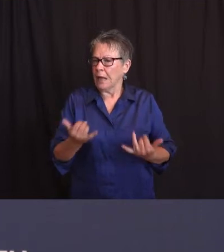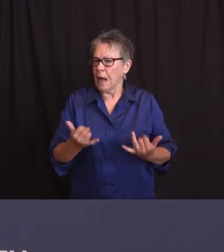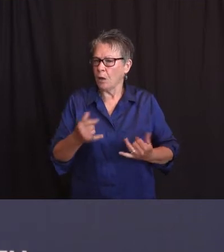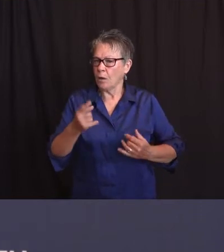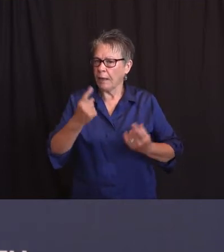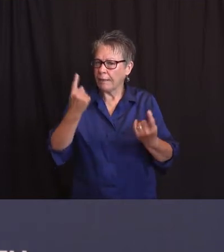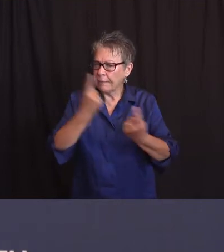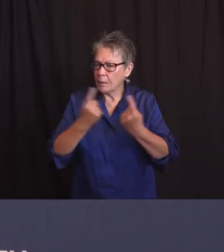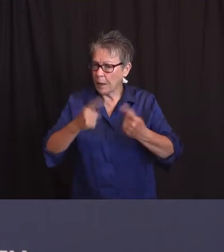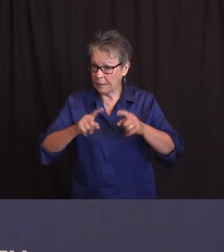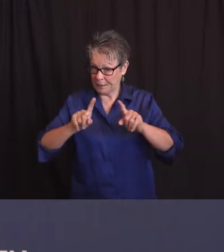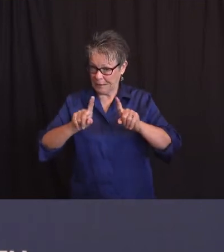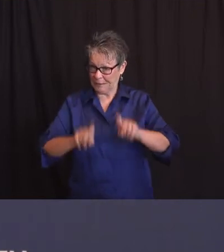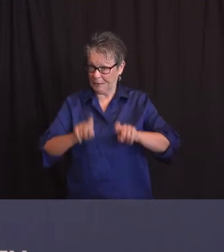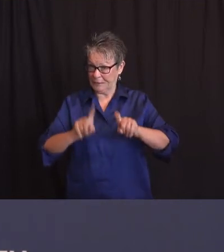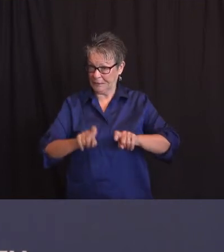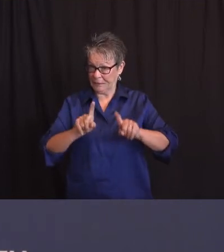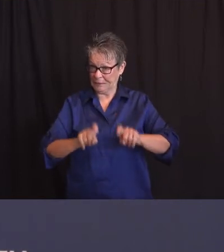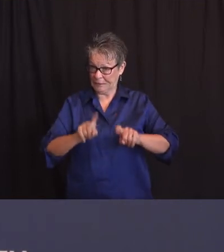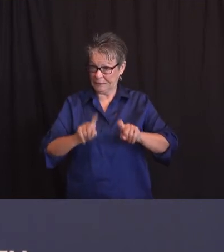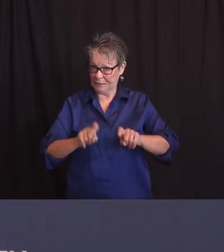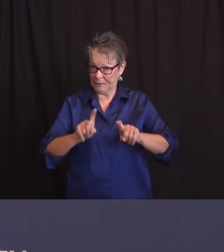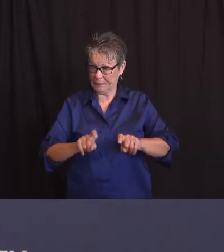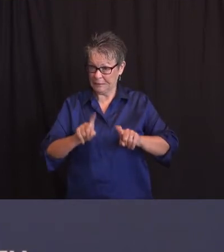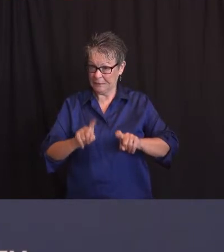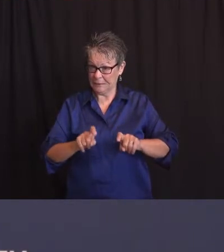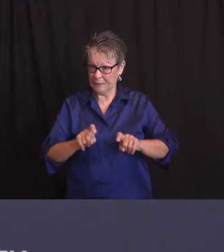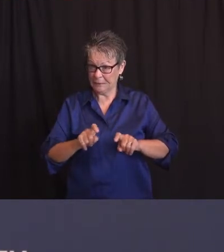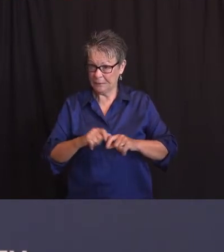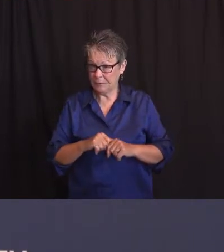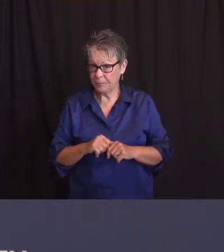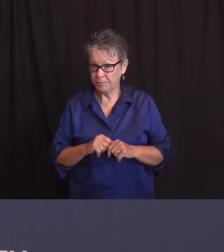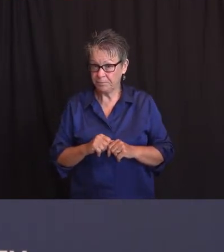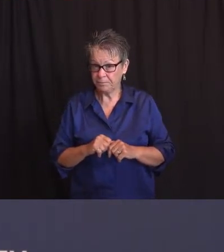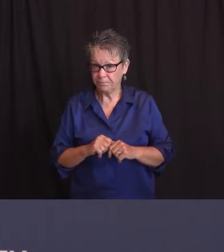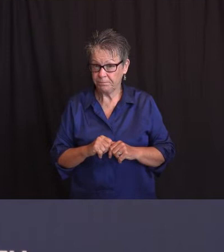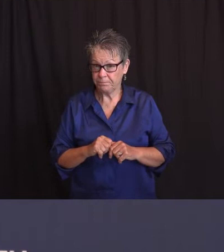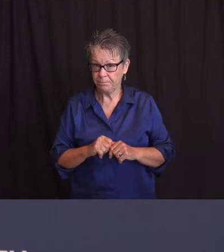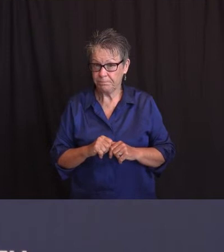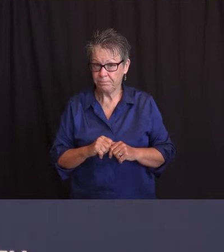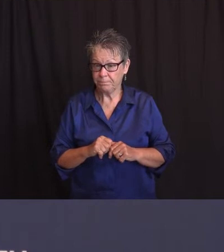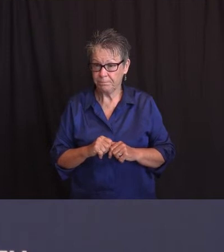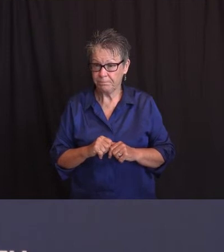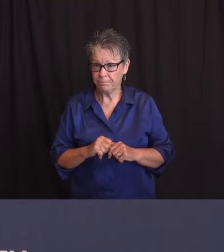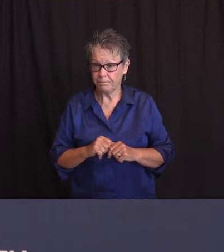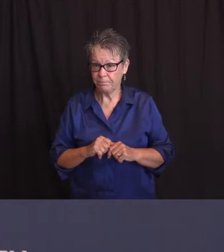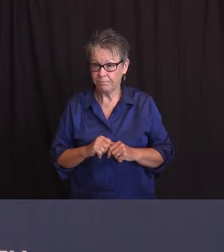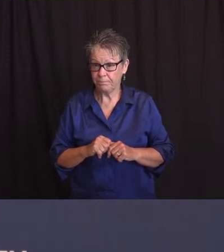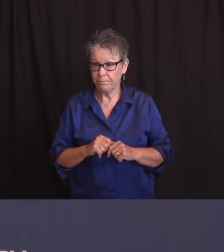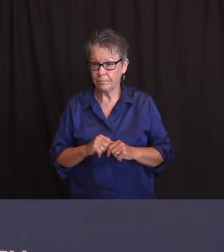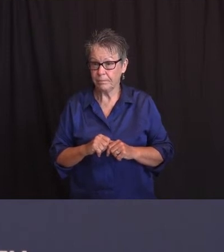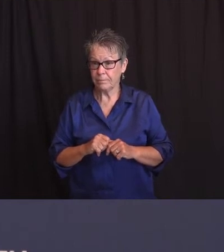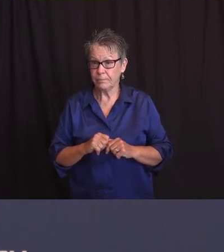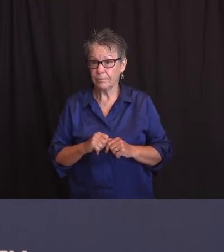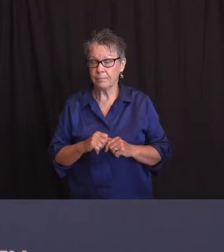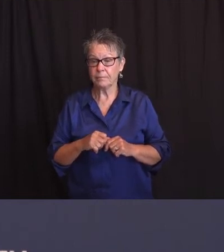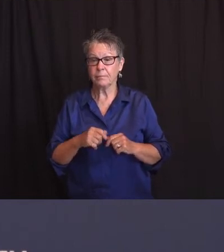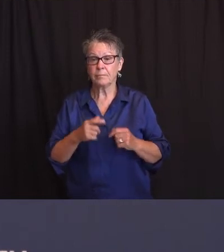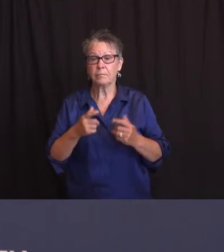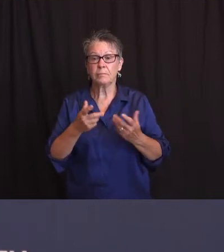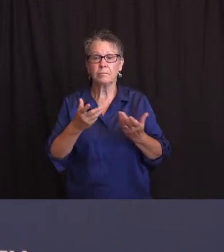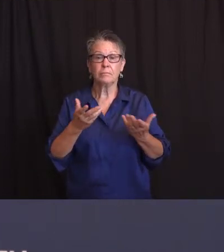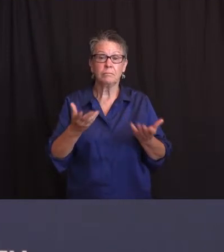whatever, however you behave in any of the public health parameters that we talk about all the time. If you've got someone in